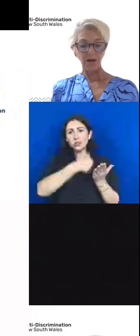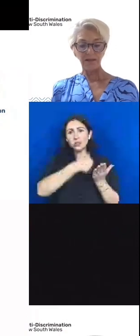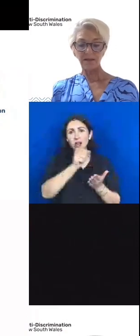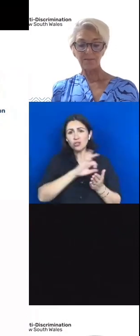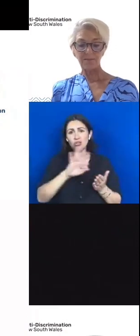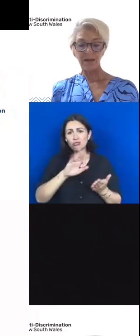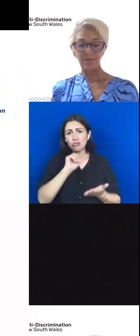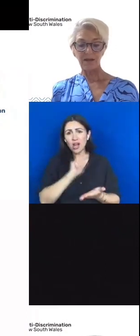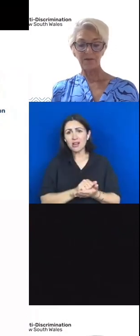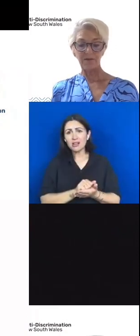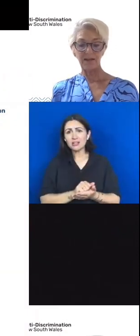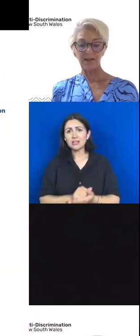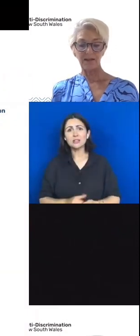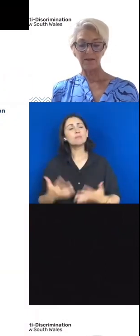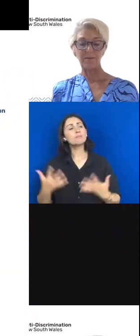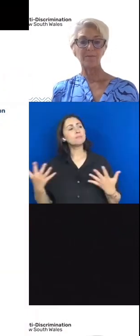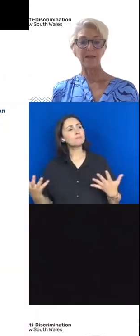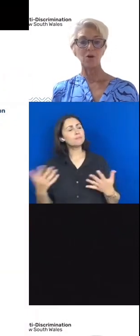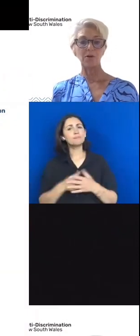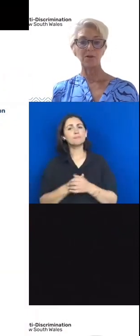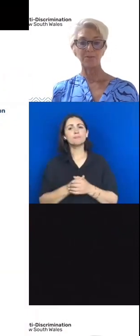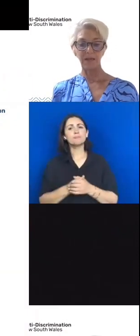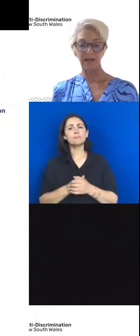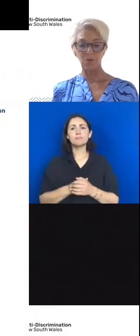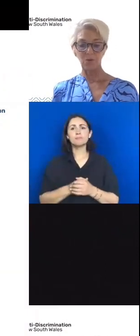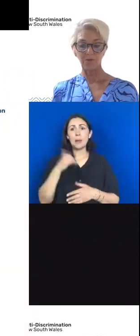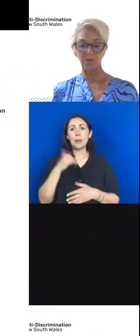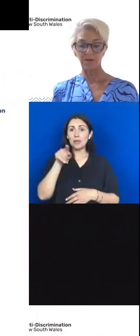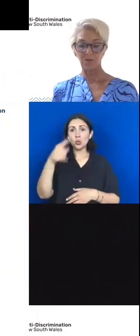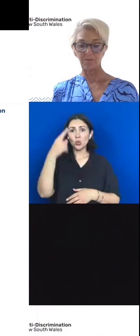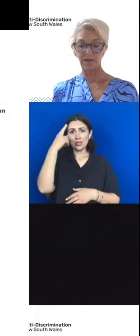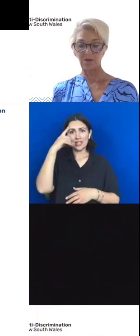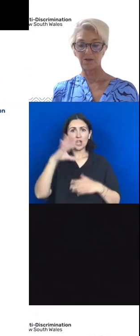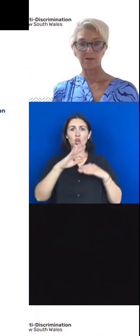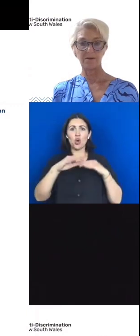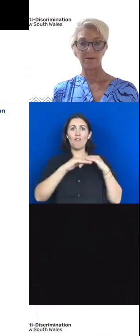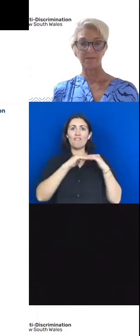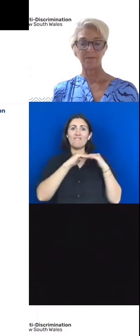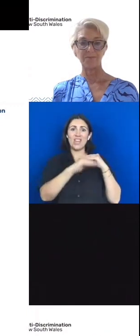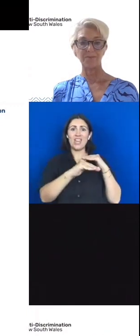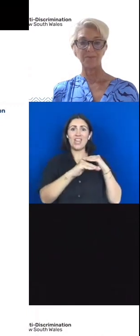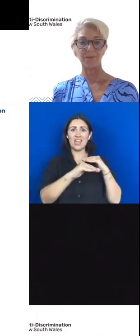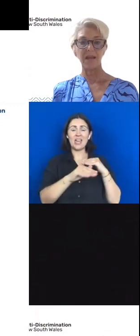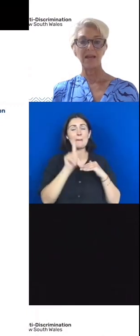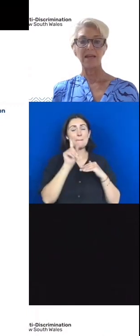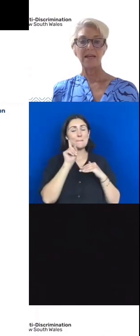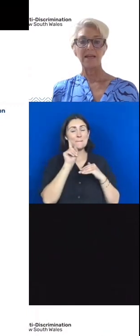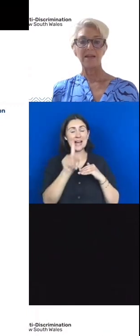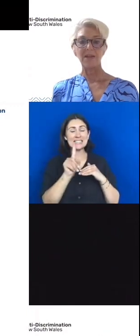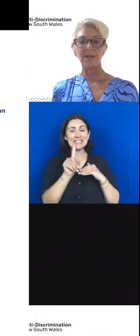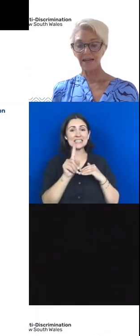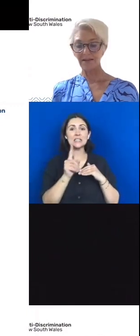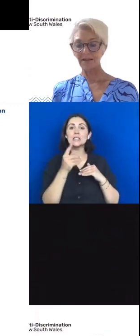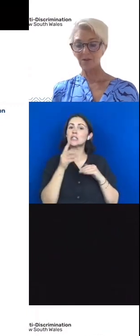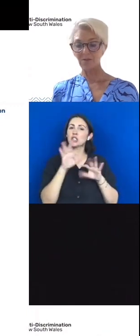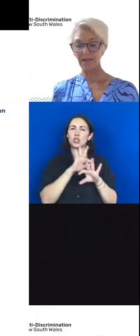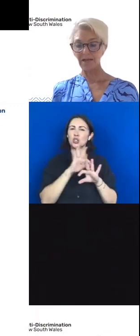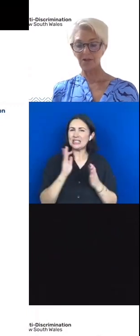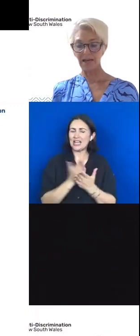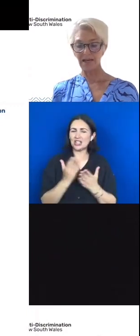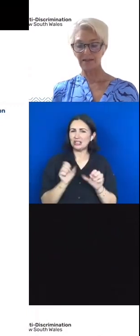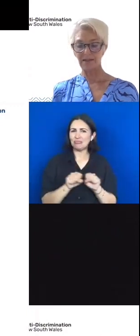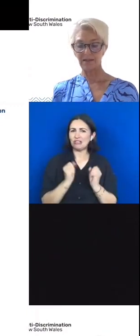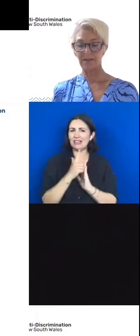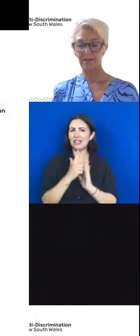The practice may be unfair, but may not be unlawful discrimination. The